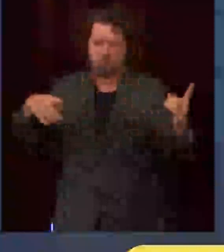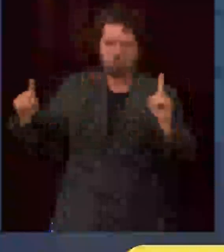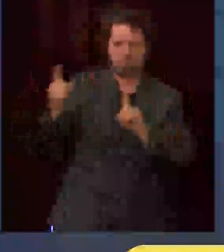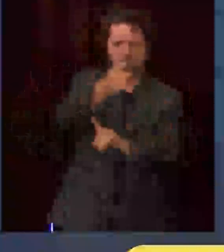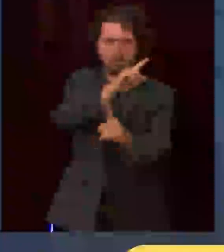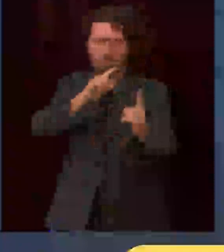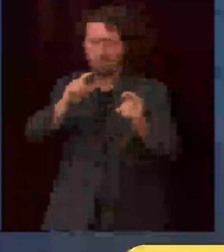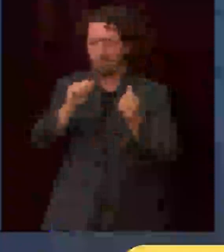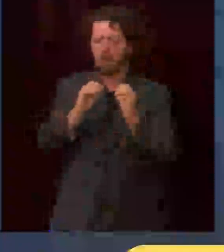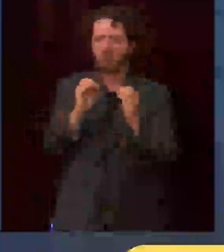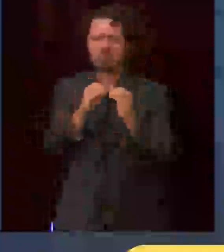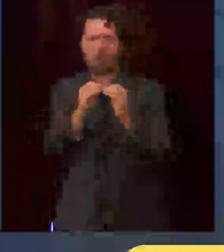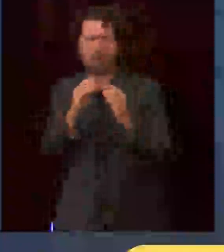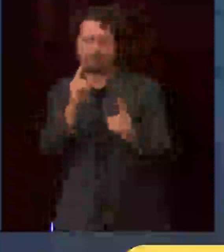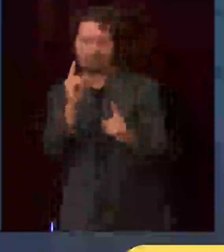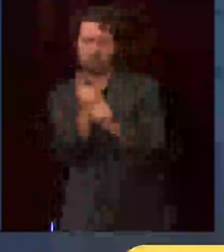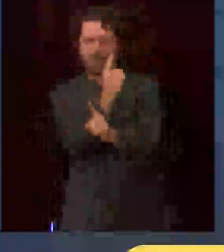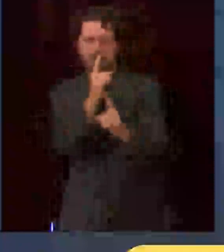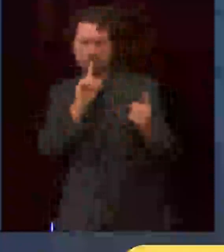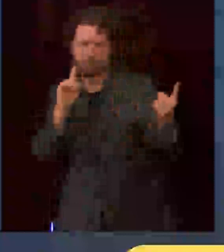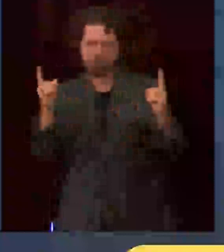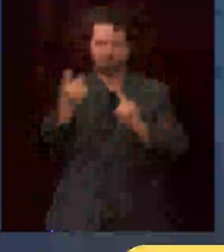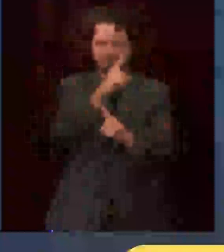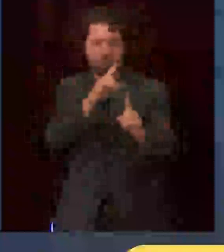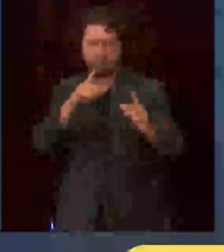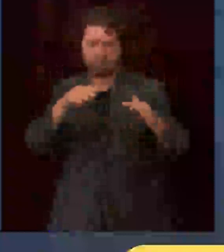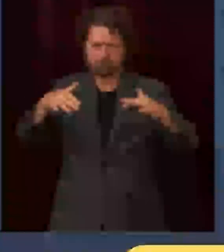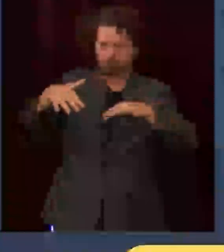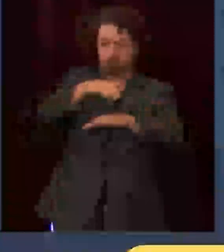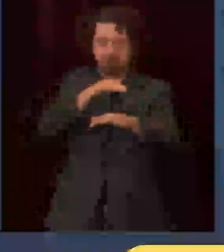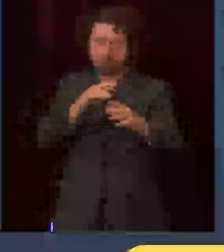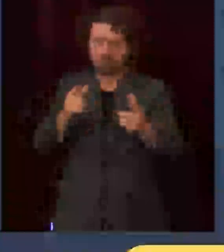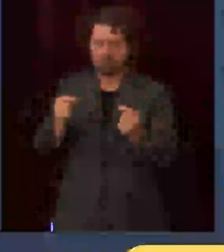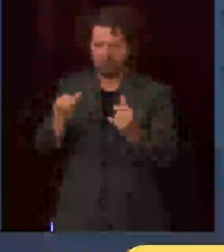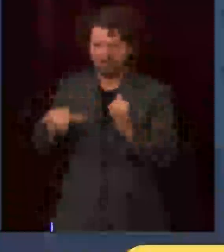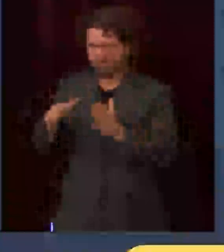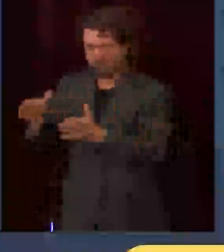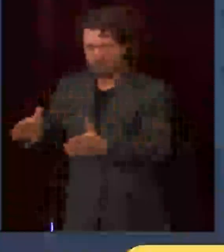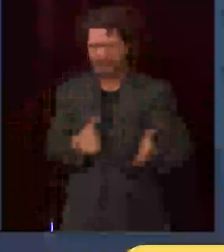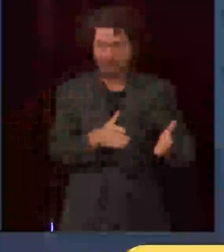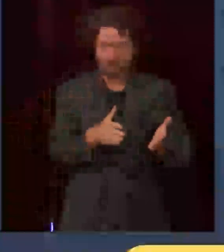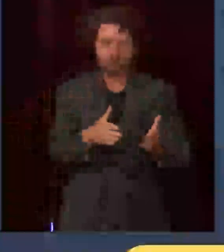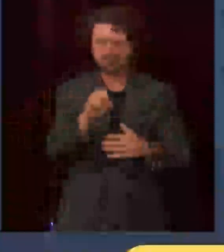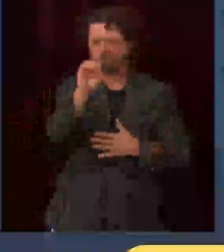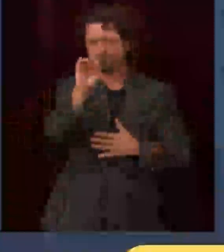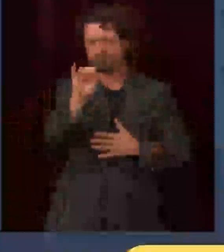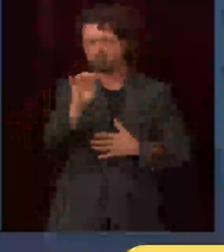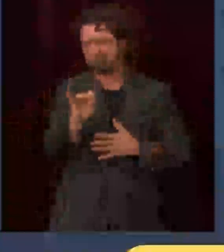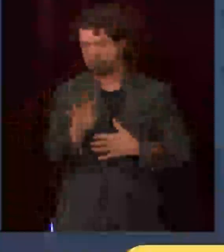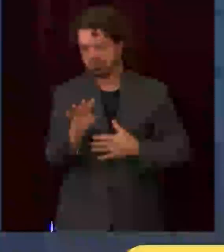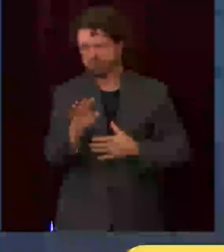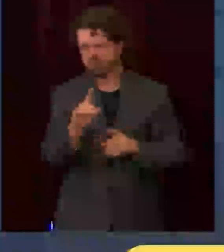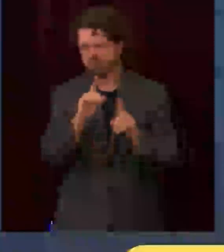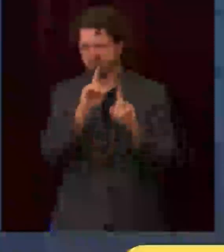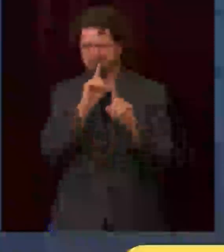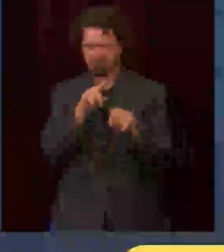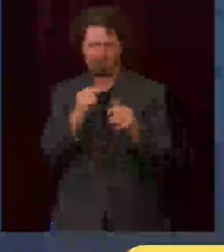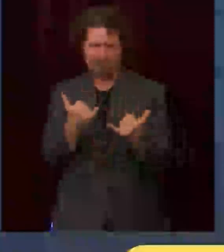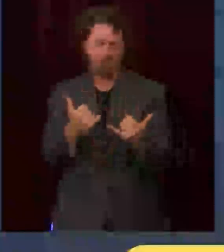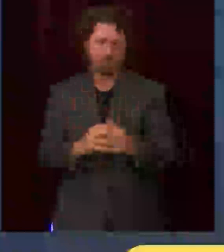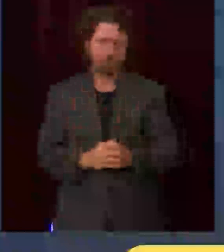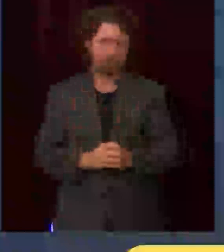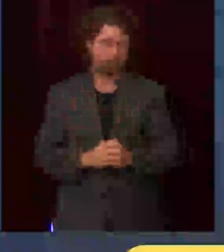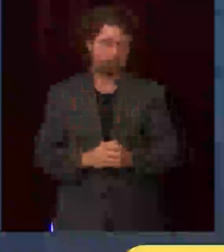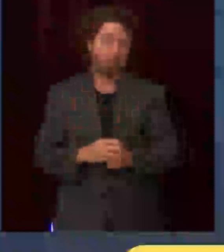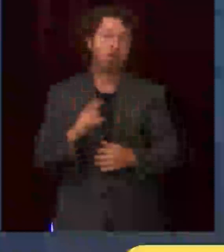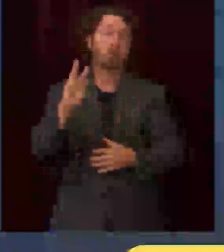of this virus. So we plan under this initiative to move Washington State forward on a